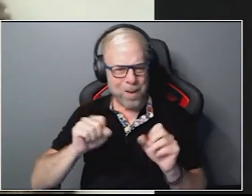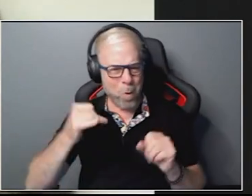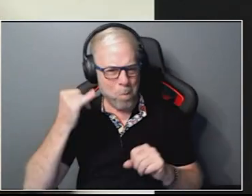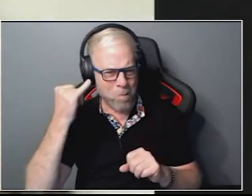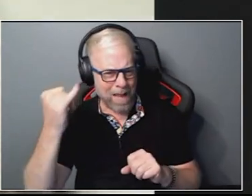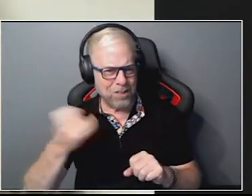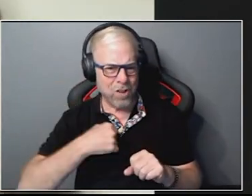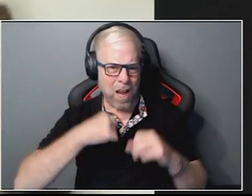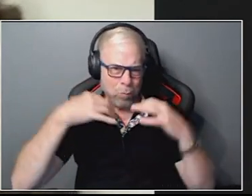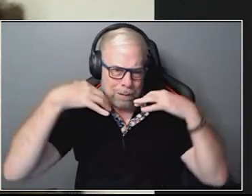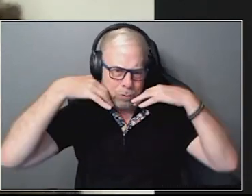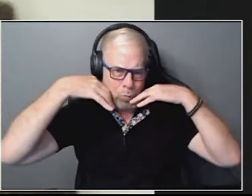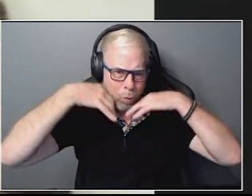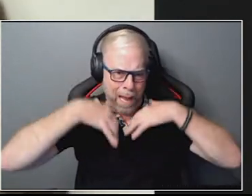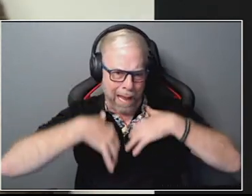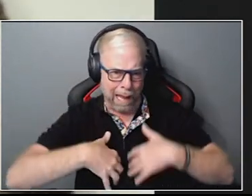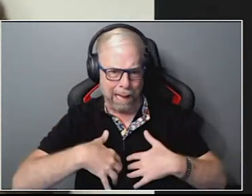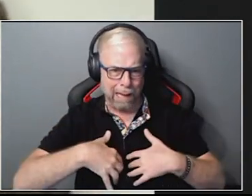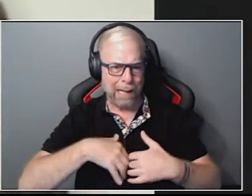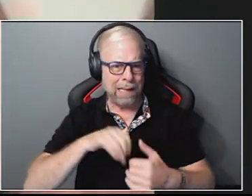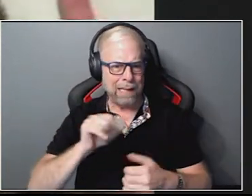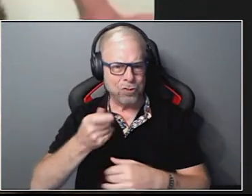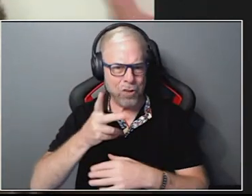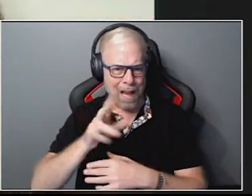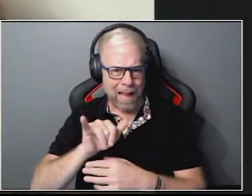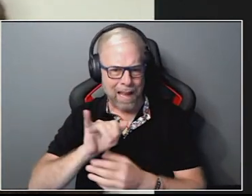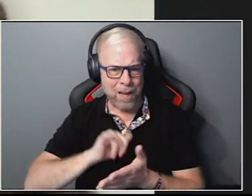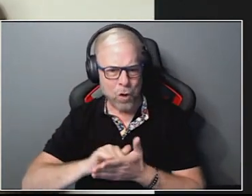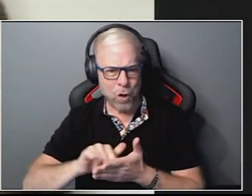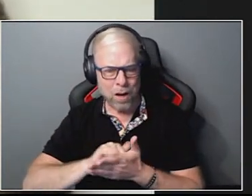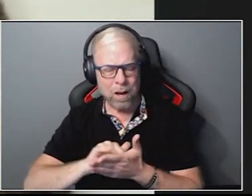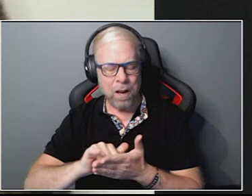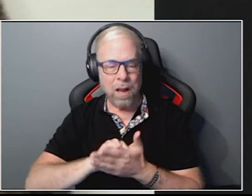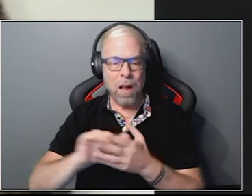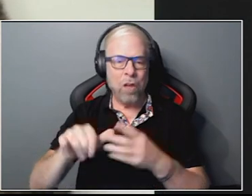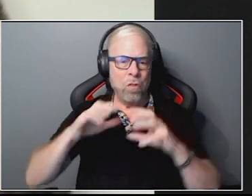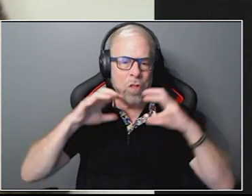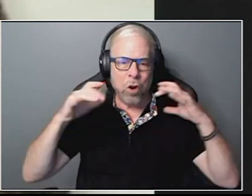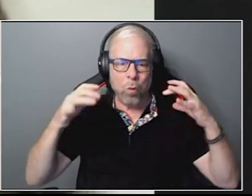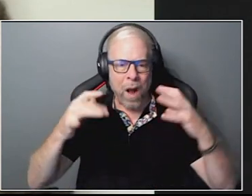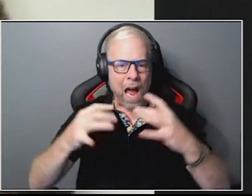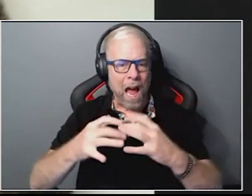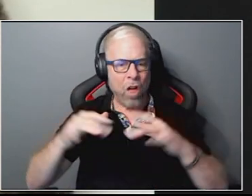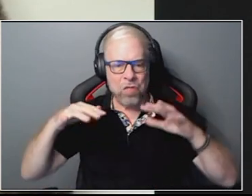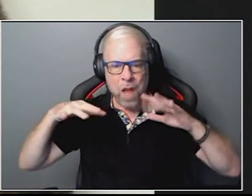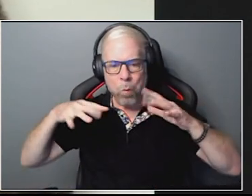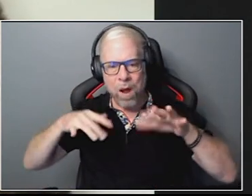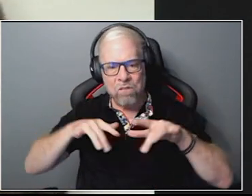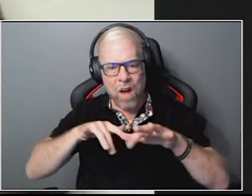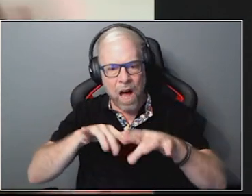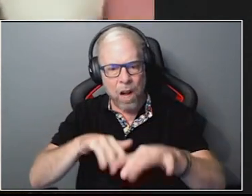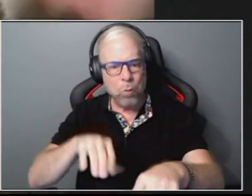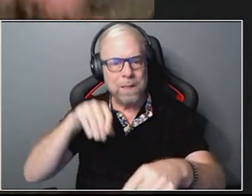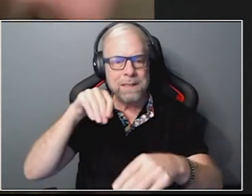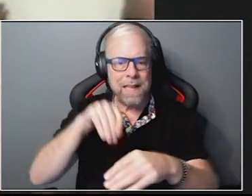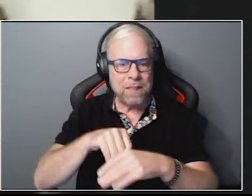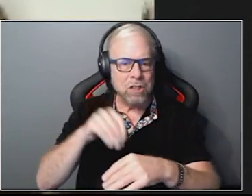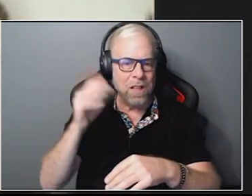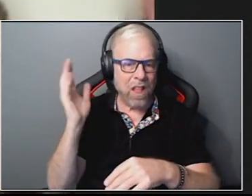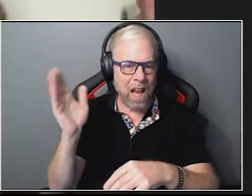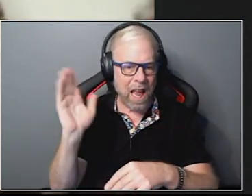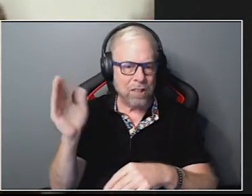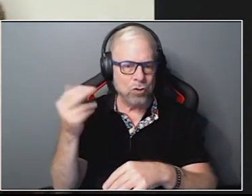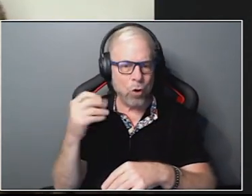outfit. And we made it in, and I would, the crowd would follow us right into the lecture hall, and there I would be